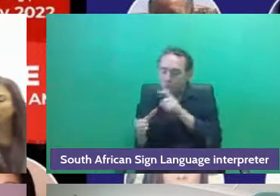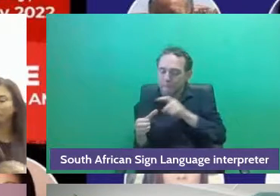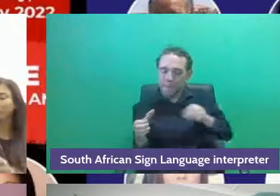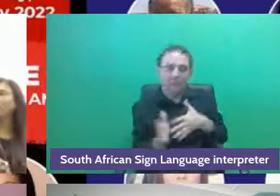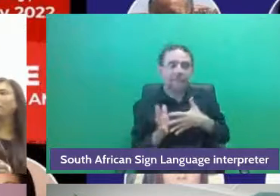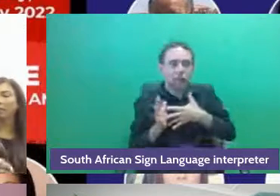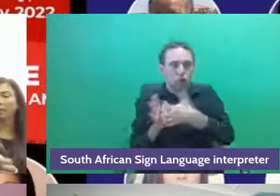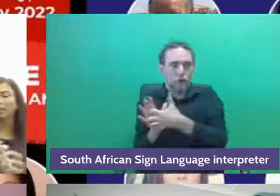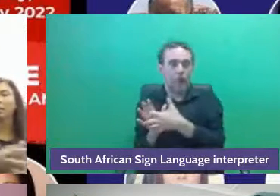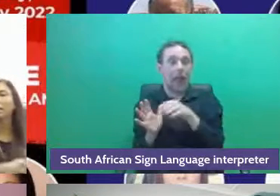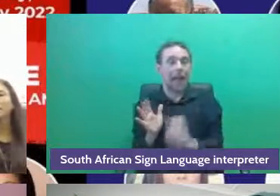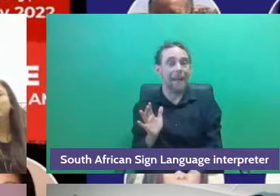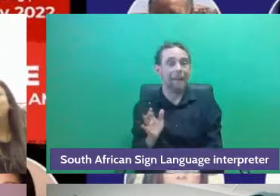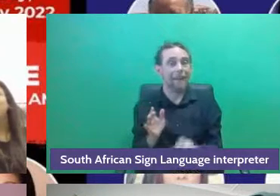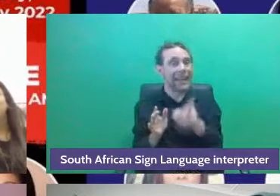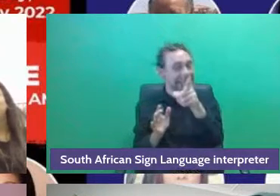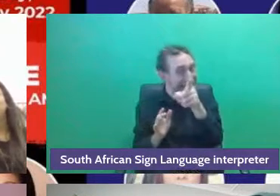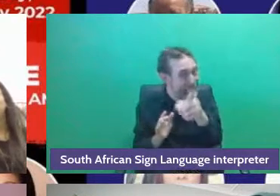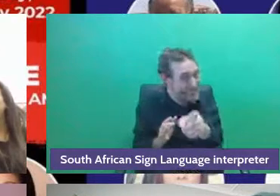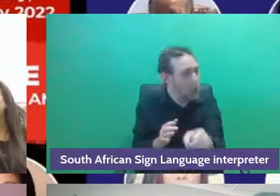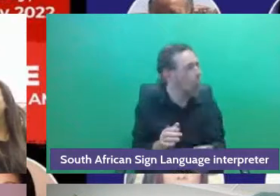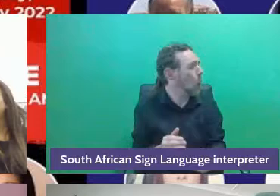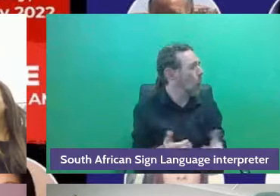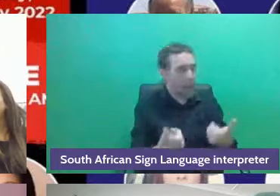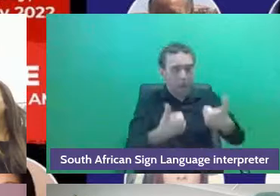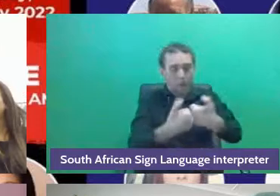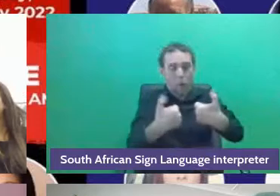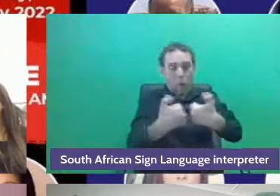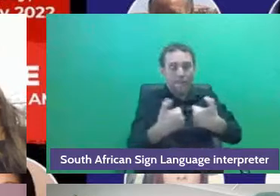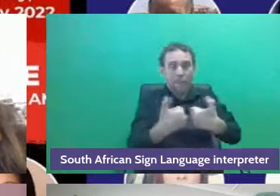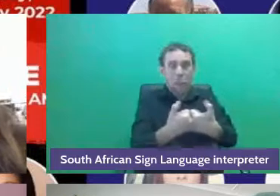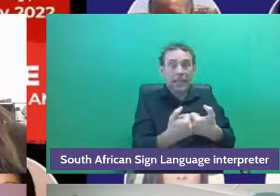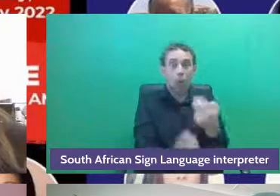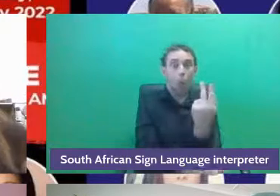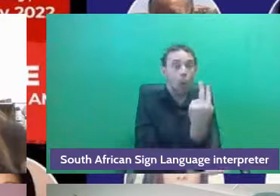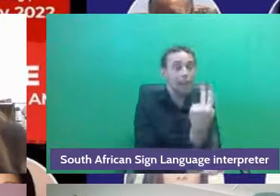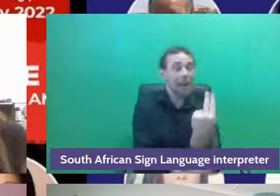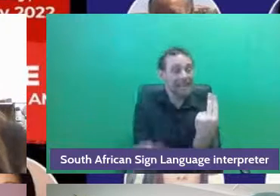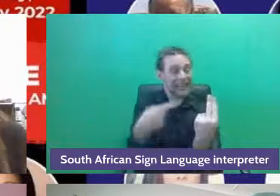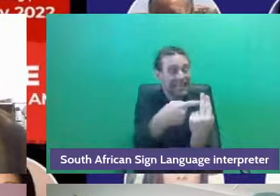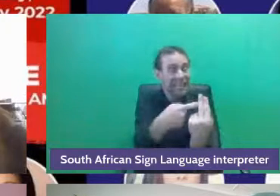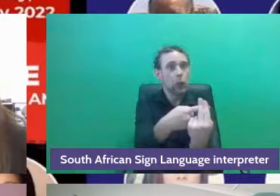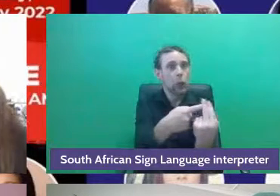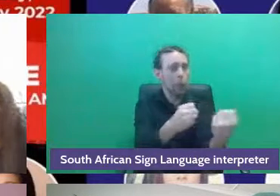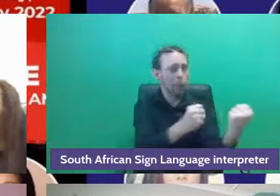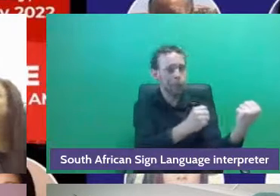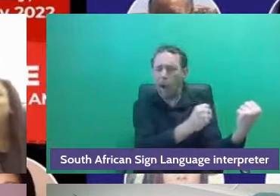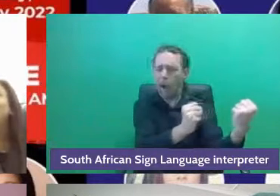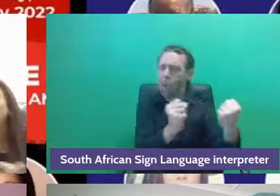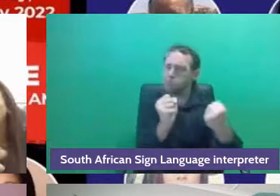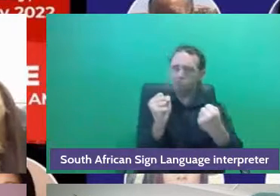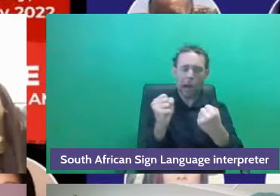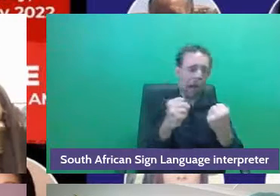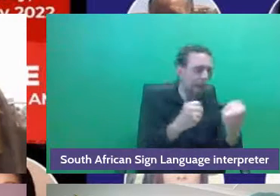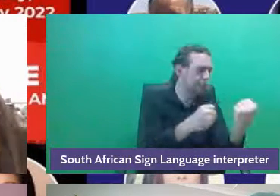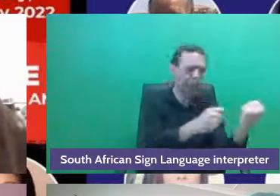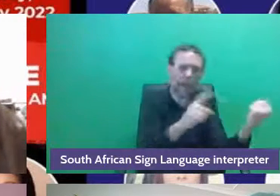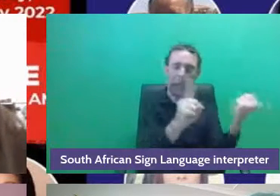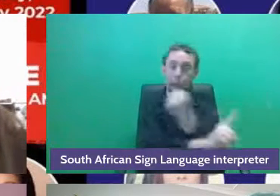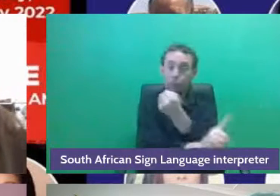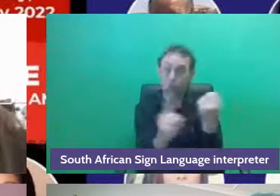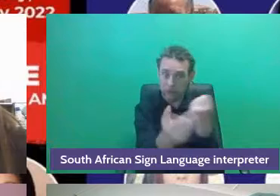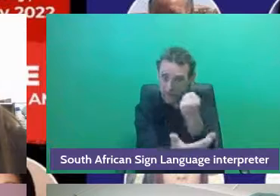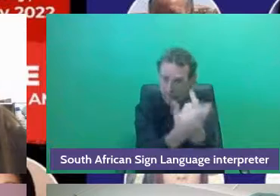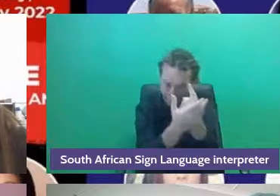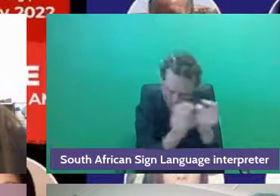high rate of intimate partner violence, and it also brings about different challenges because these challenges are also